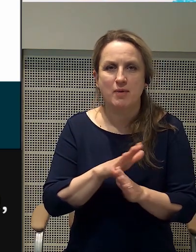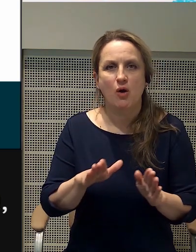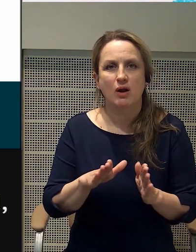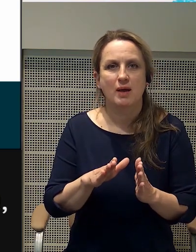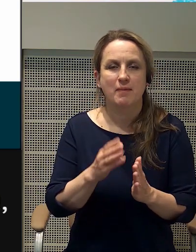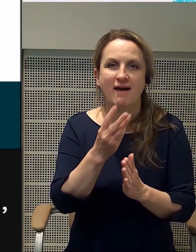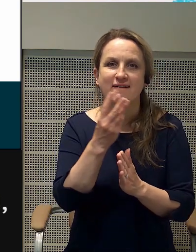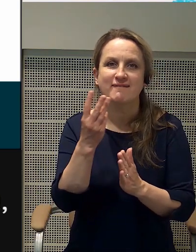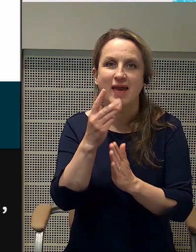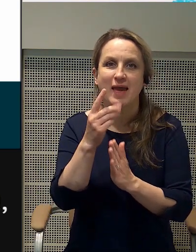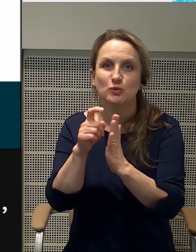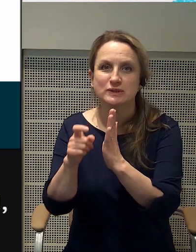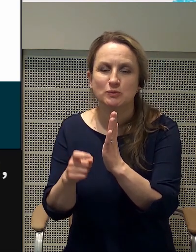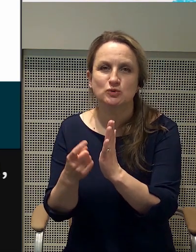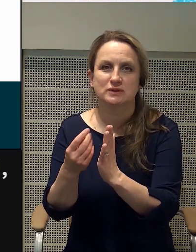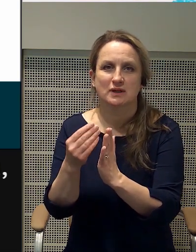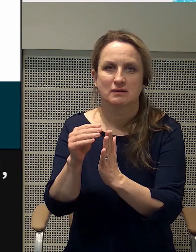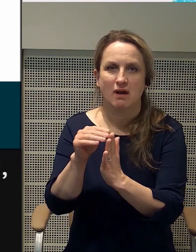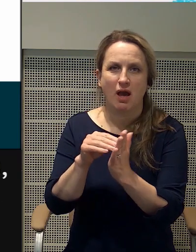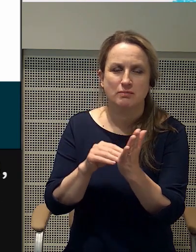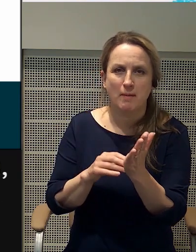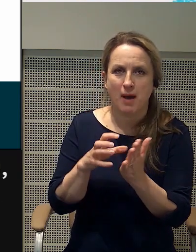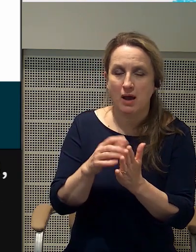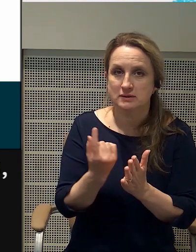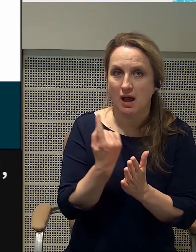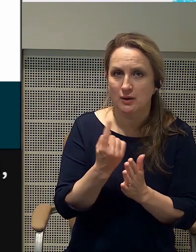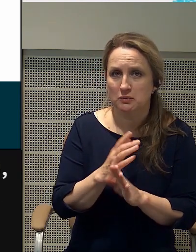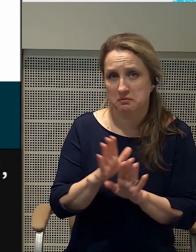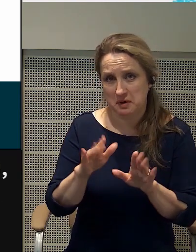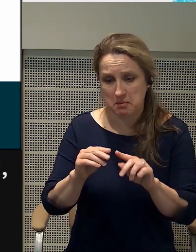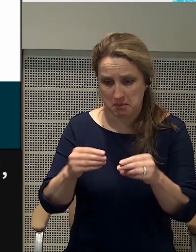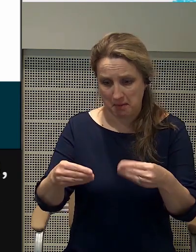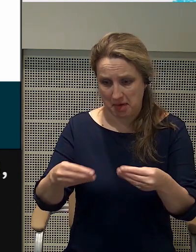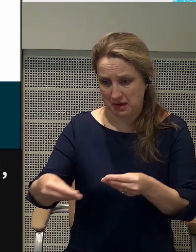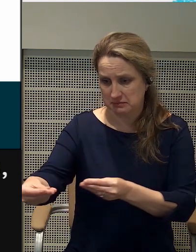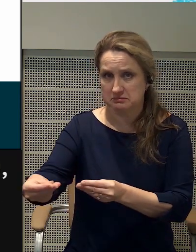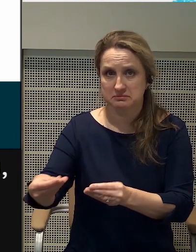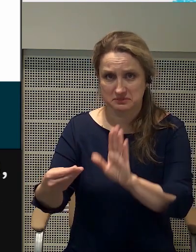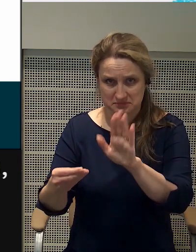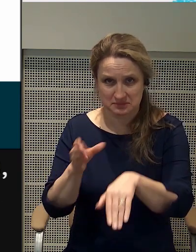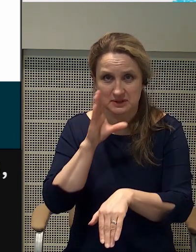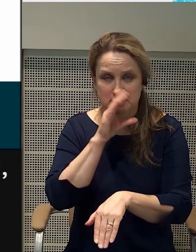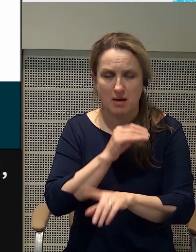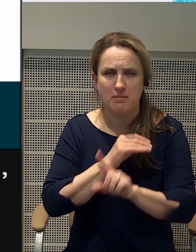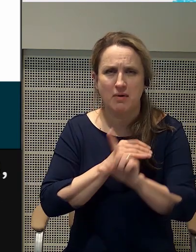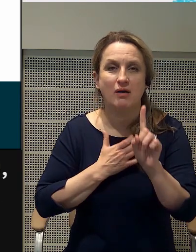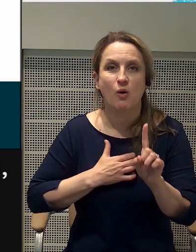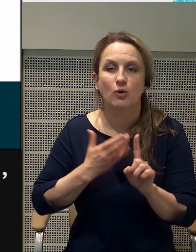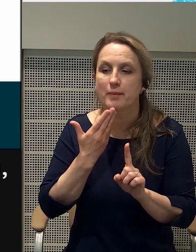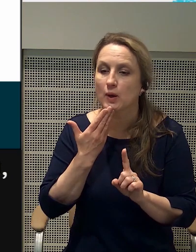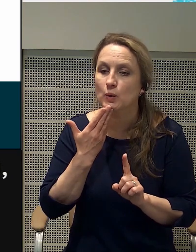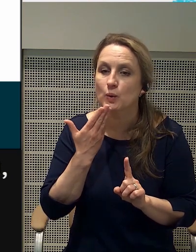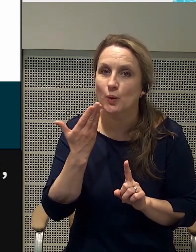be aware. Ask them about it and ask them about the most relevant issues. Note it, and next time ask them again and see if there's